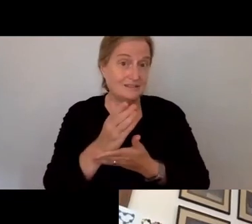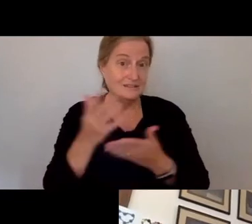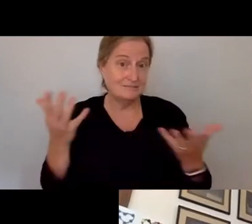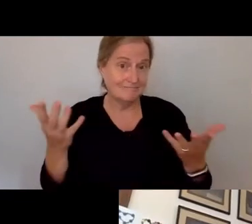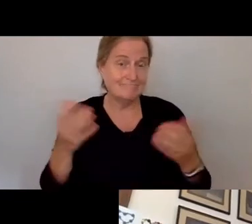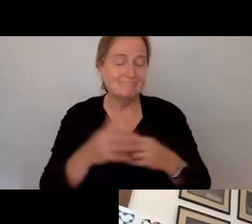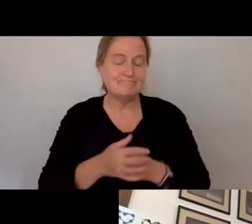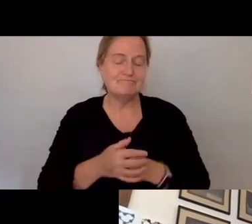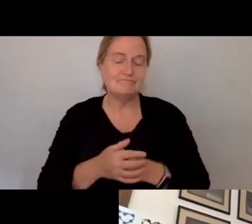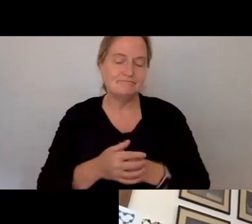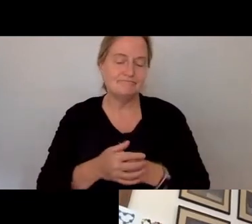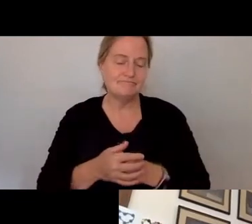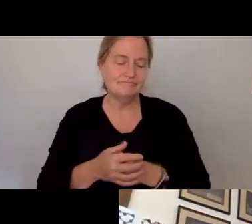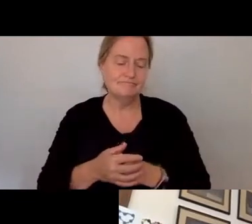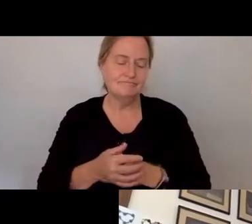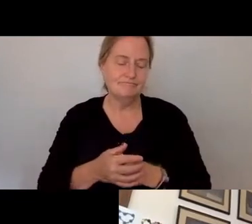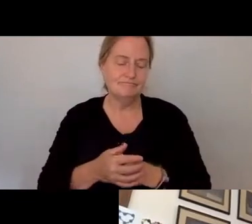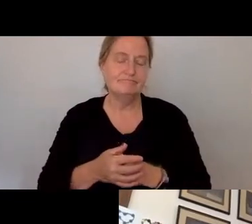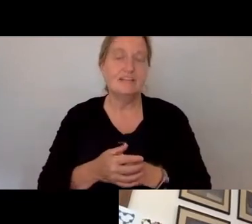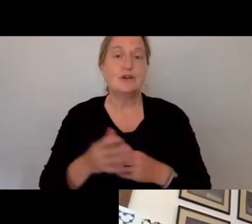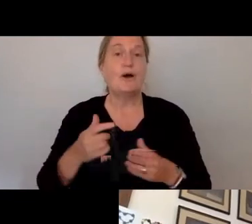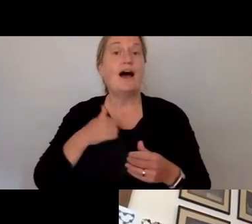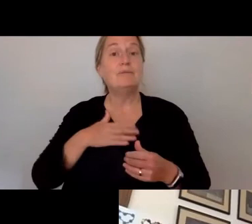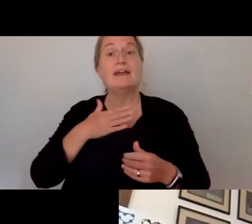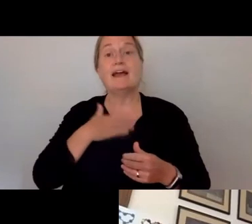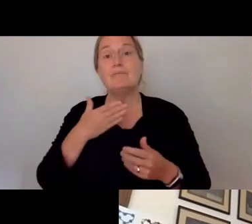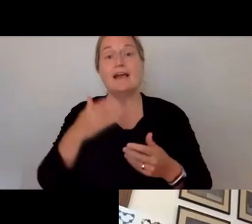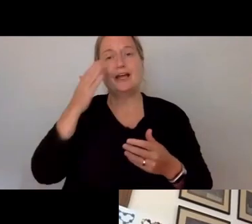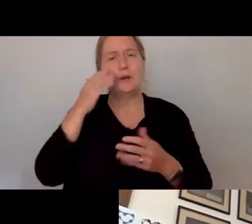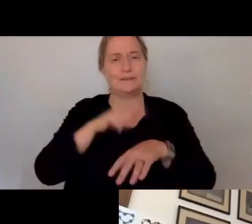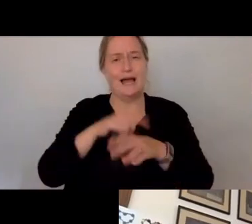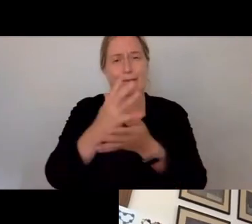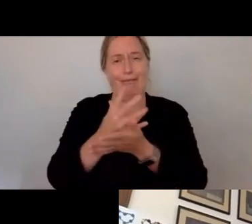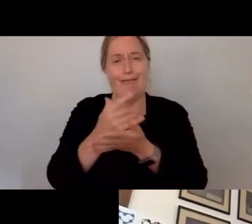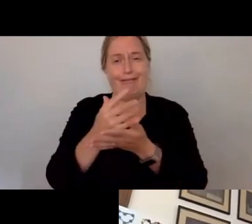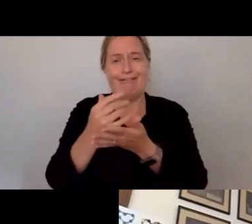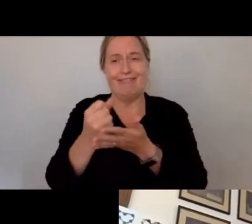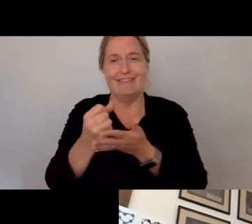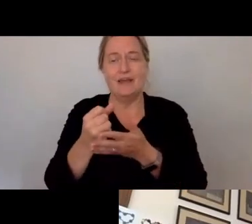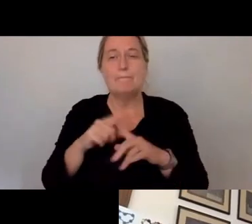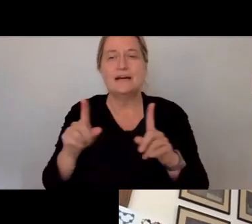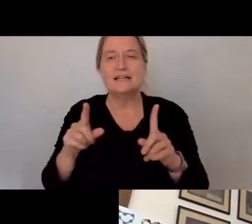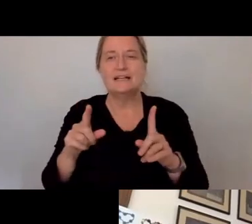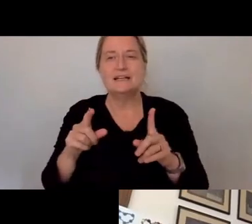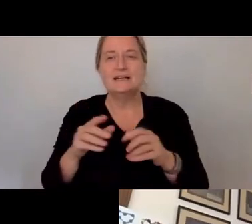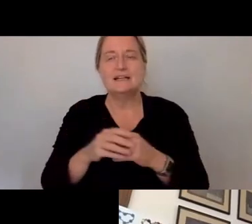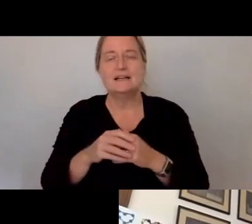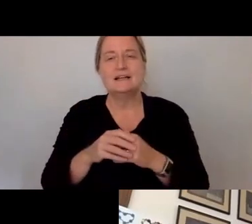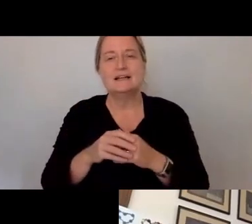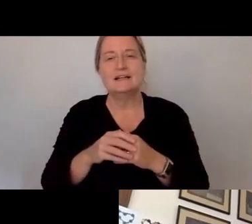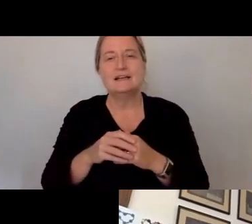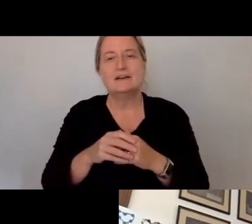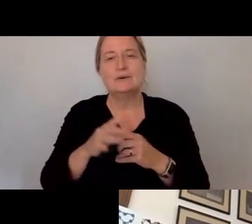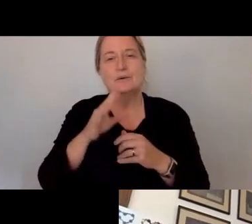that piece right there. And I'd be more than happy to share. I know time is of the issue here, but you know, when I talked about